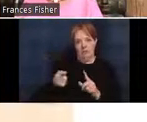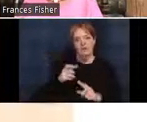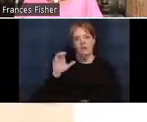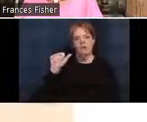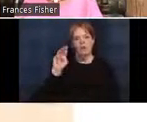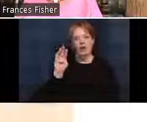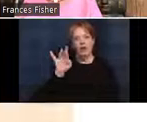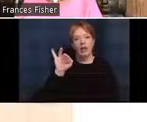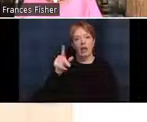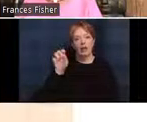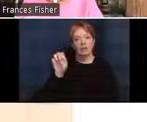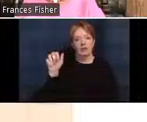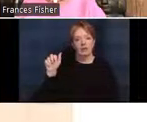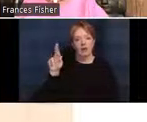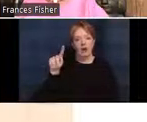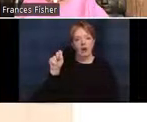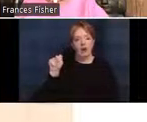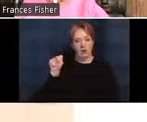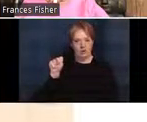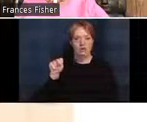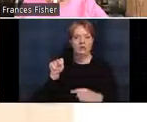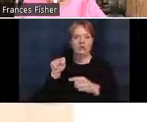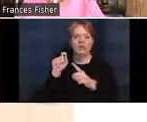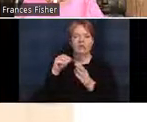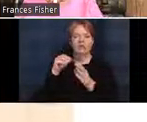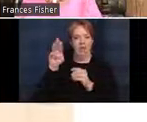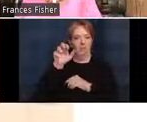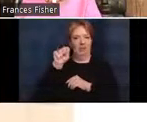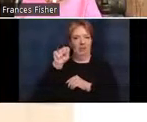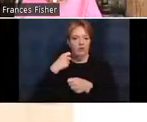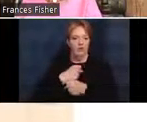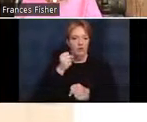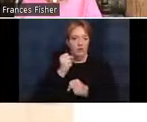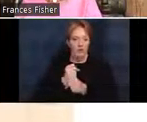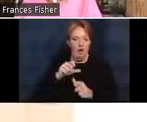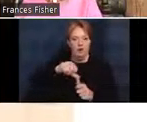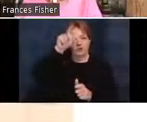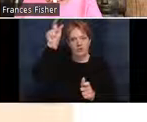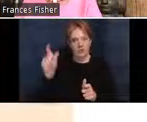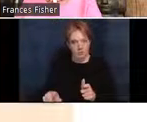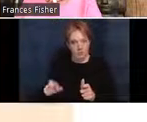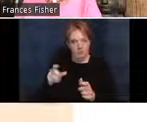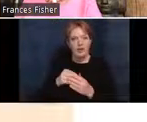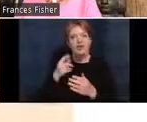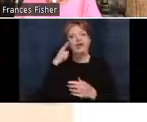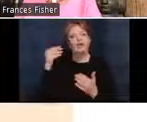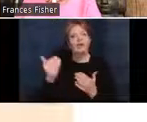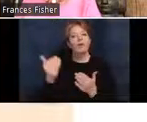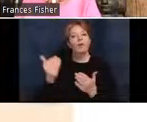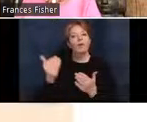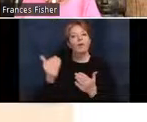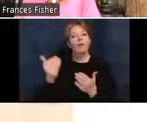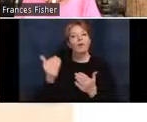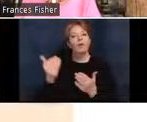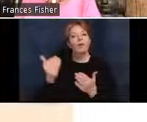Transit Authority to create a sculpture for the plaza in front of the new Harvard Square subway in Cambridge, Mass. Her